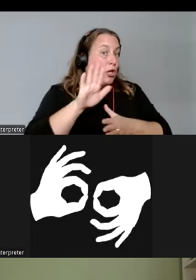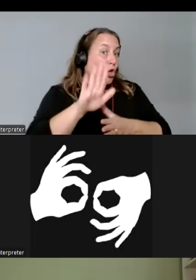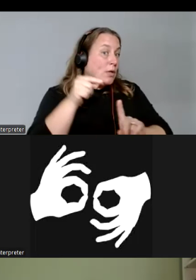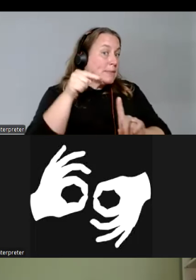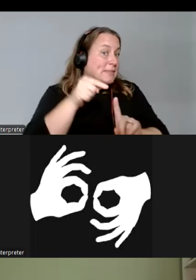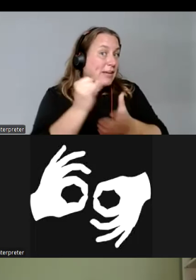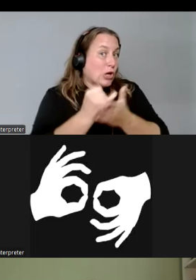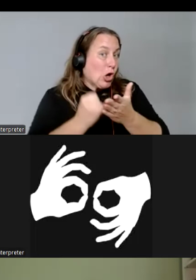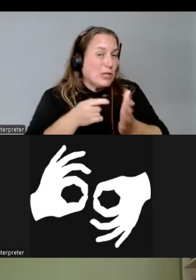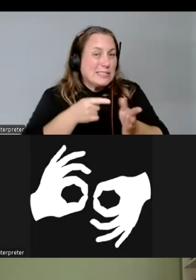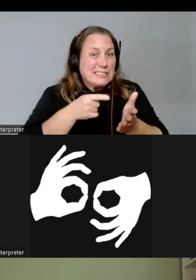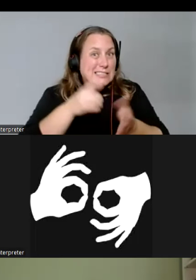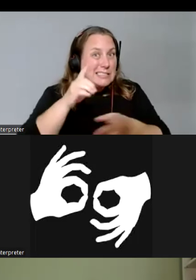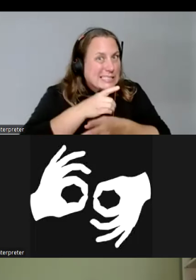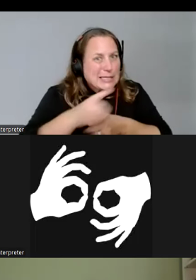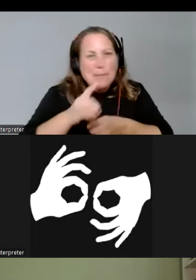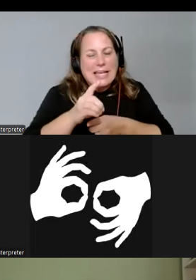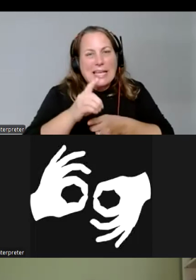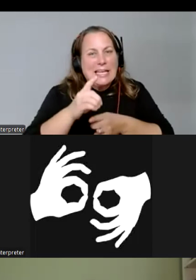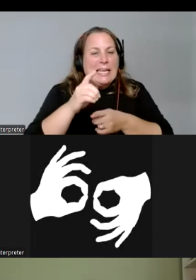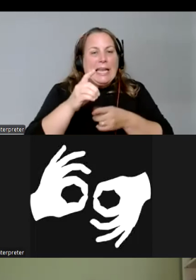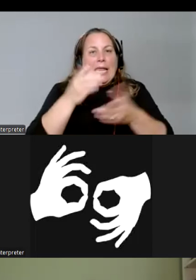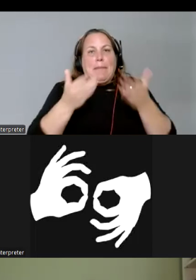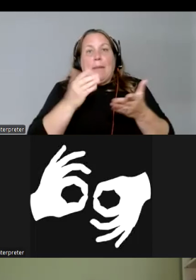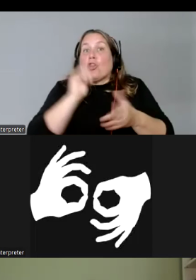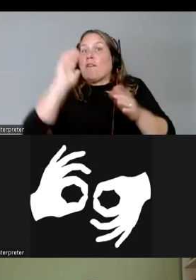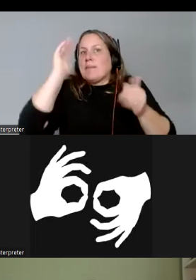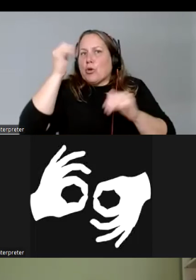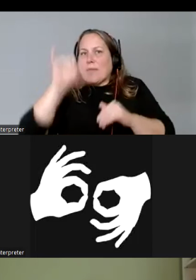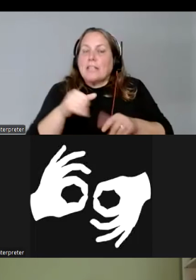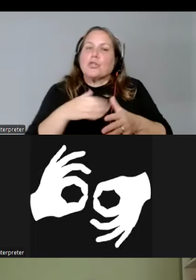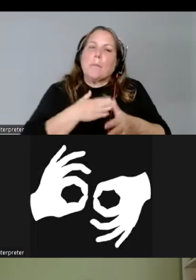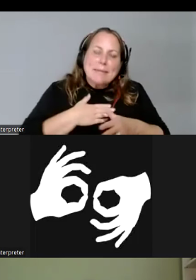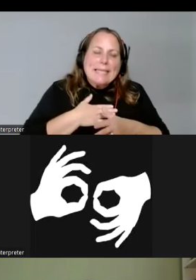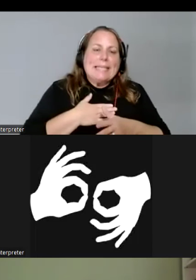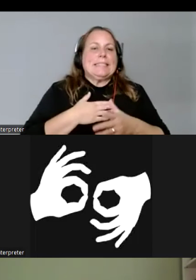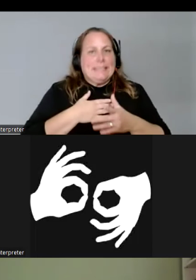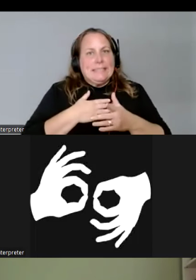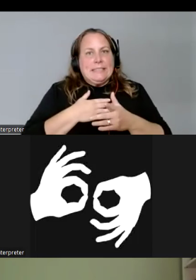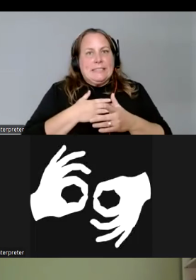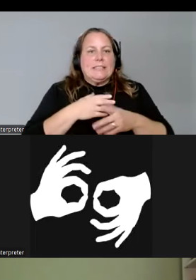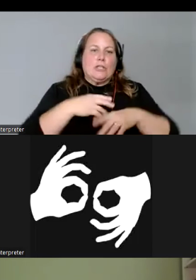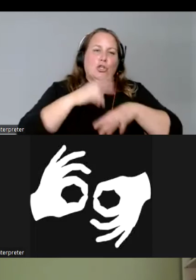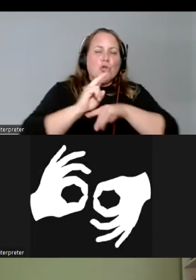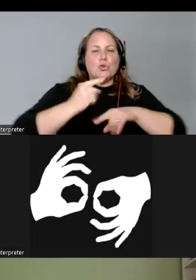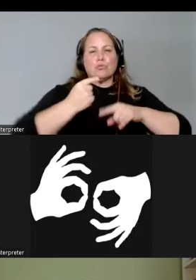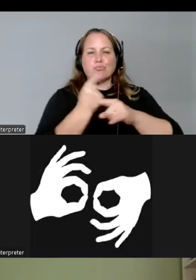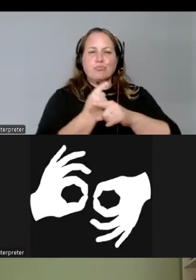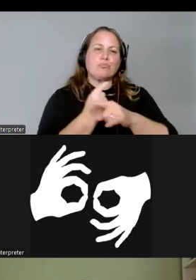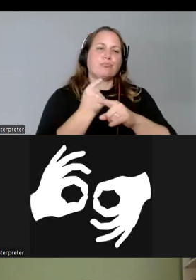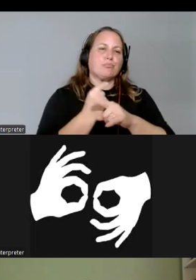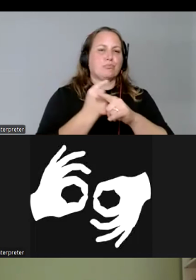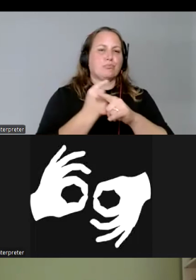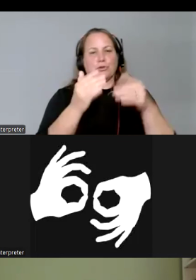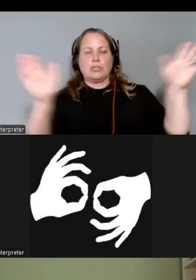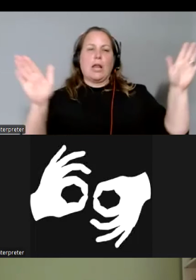we usually have 5-6 people on the panel. They represent disciplines in the application pool as best